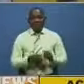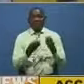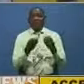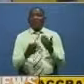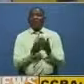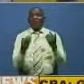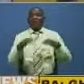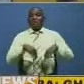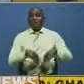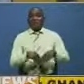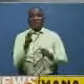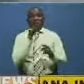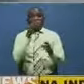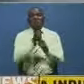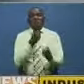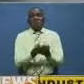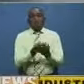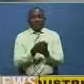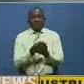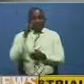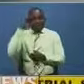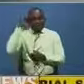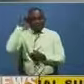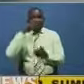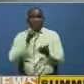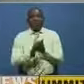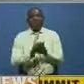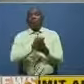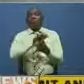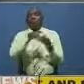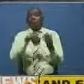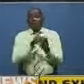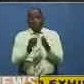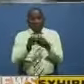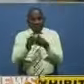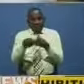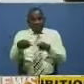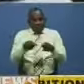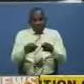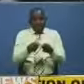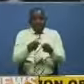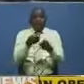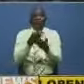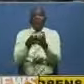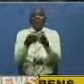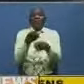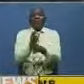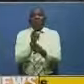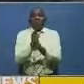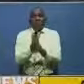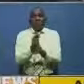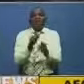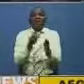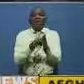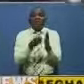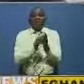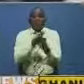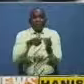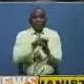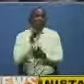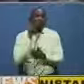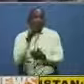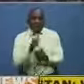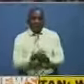banking sector cleanup. Mr. Mahama said all that his led administration borrowed for is evident for all to